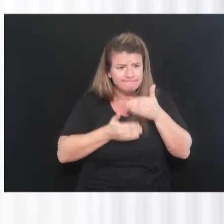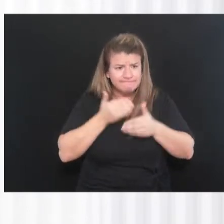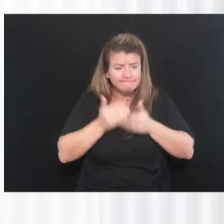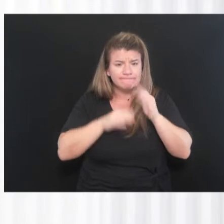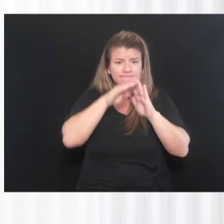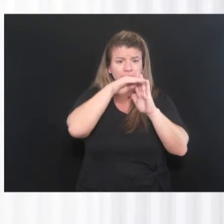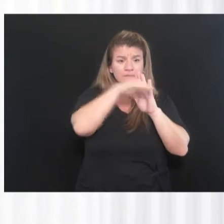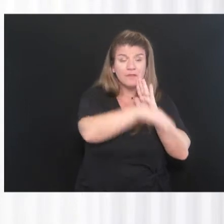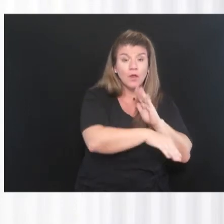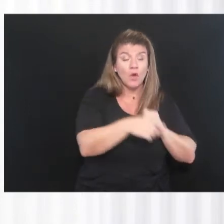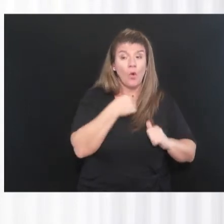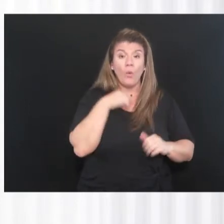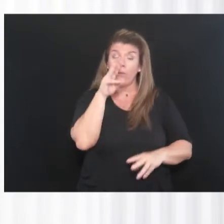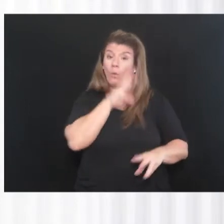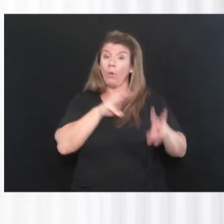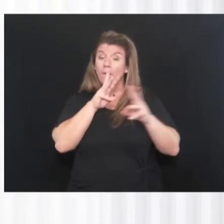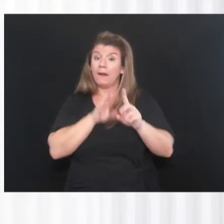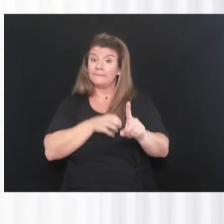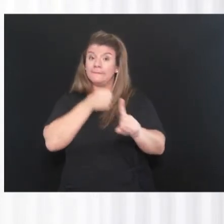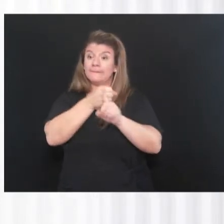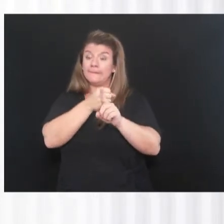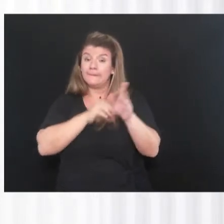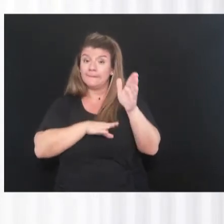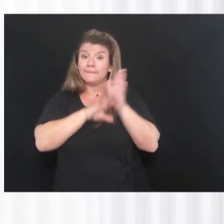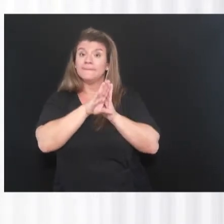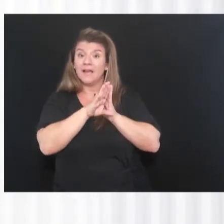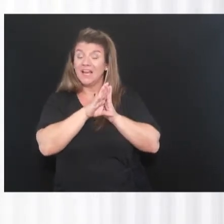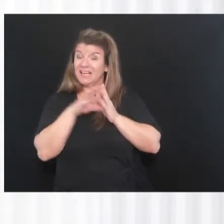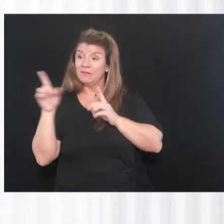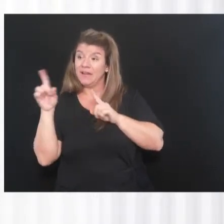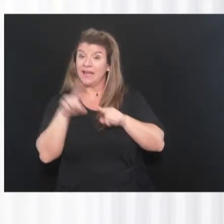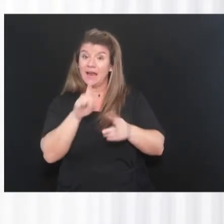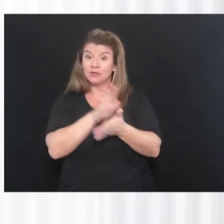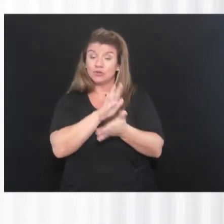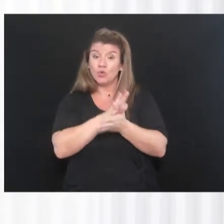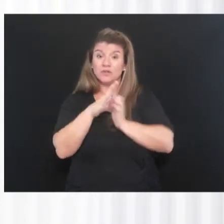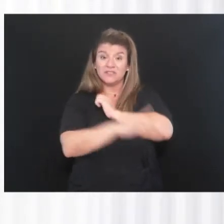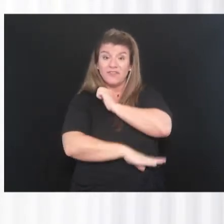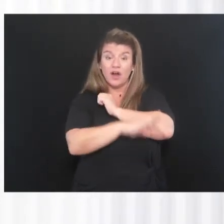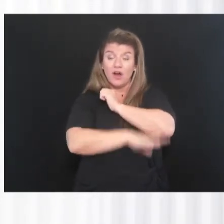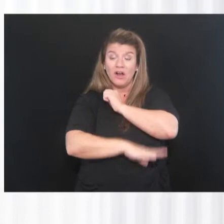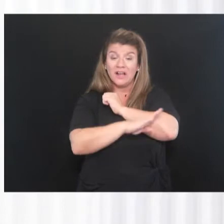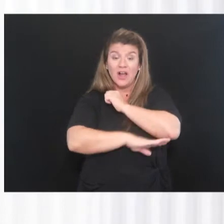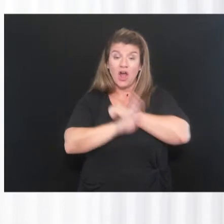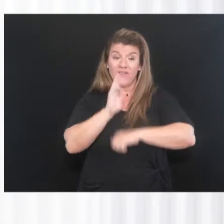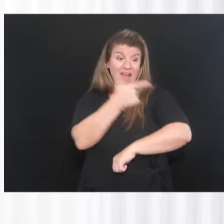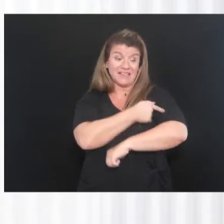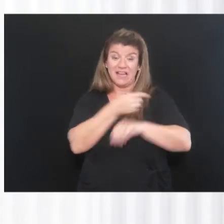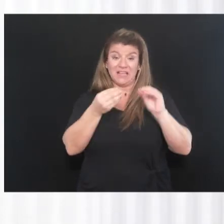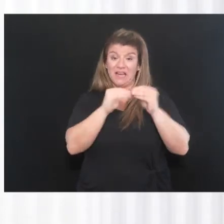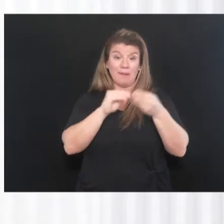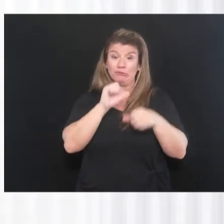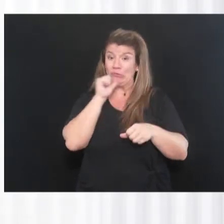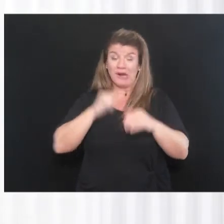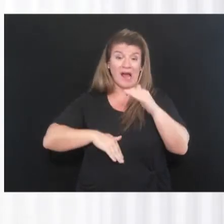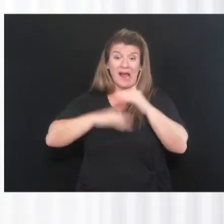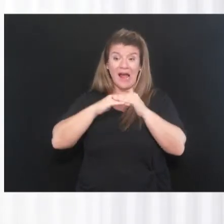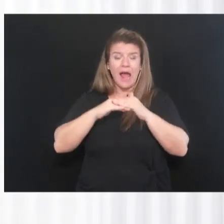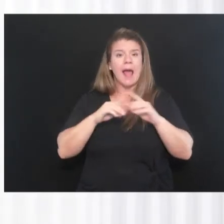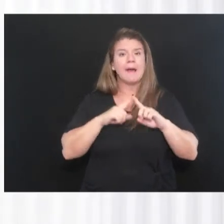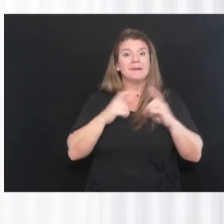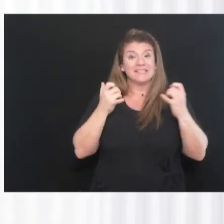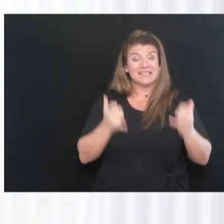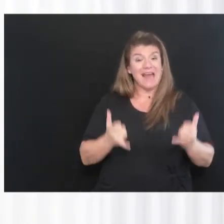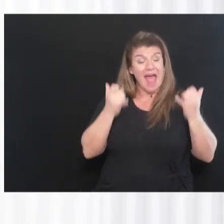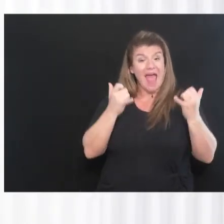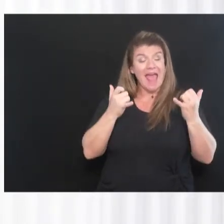big spike when we got back on campus if we didn't have our vaccination rates in Morgantown at a certain level. And so today, on our Morgantown